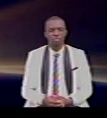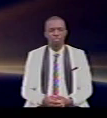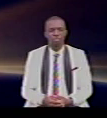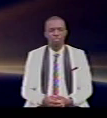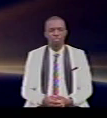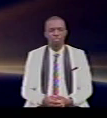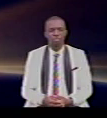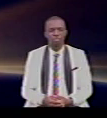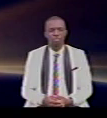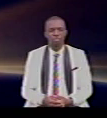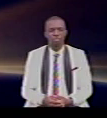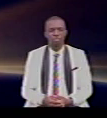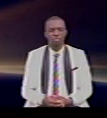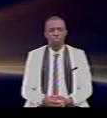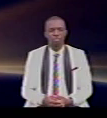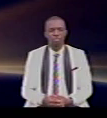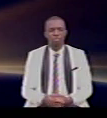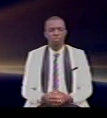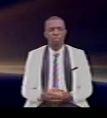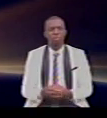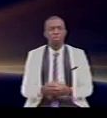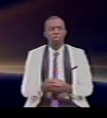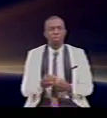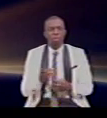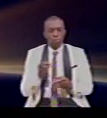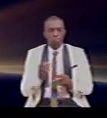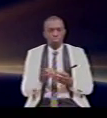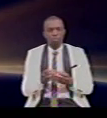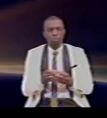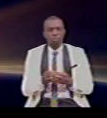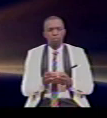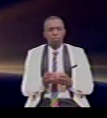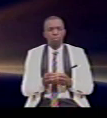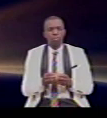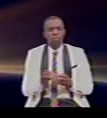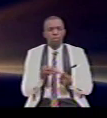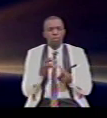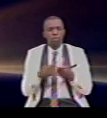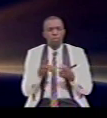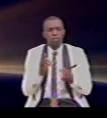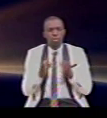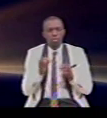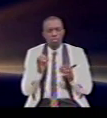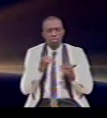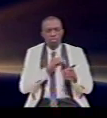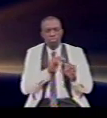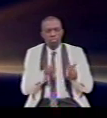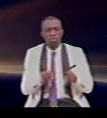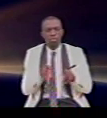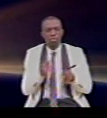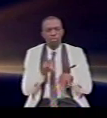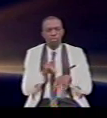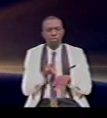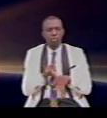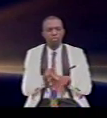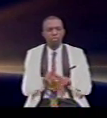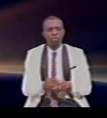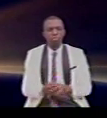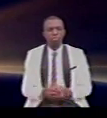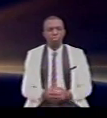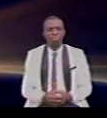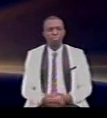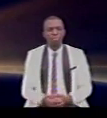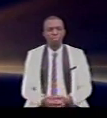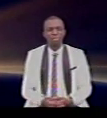iniquity what if a soul touch any unclean thing whether it be a carcass of an unclean Beast or a